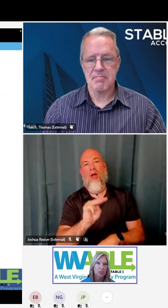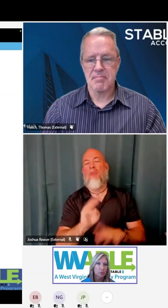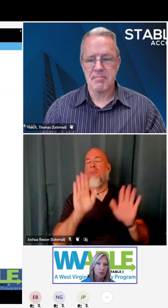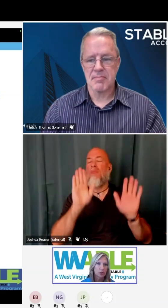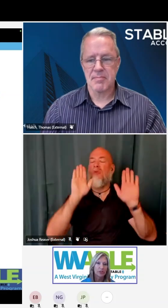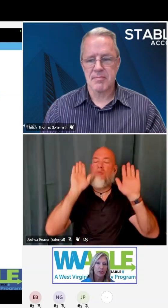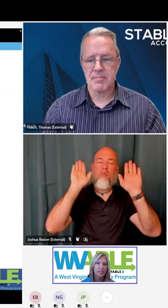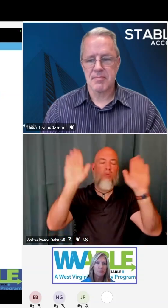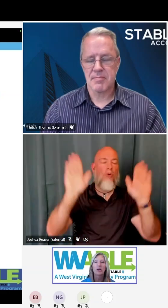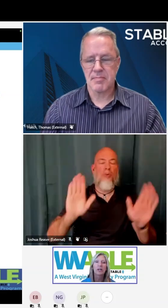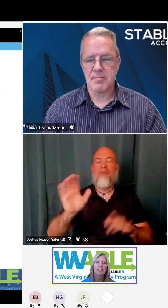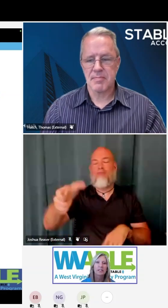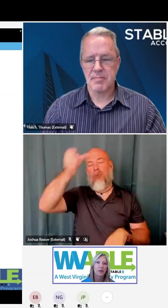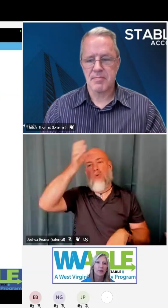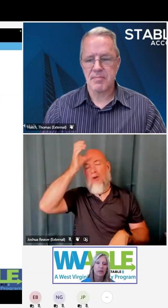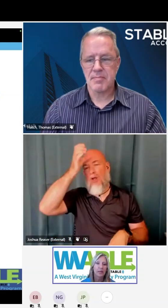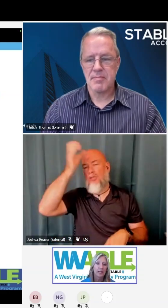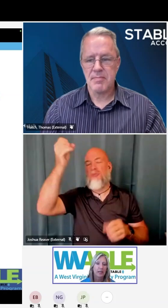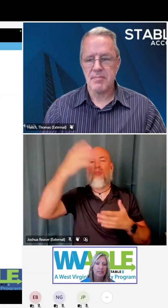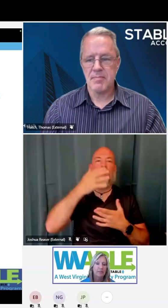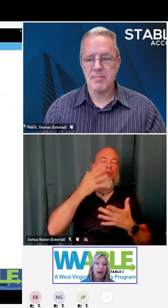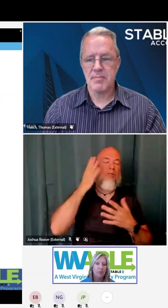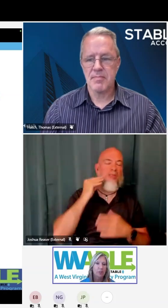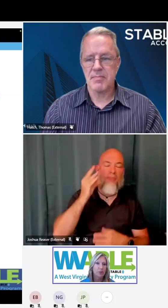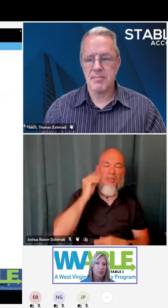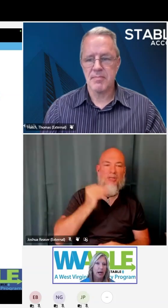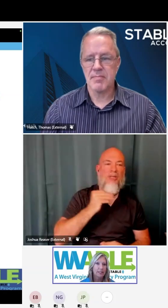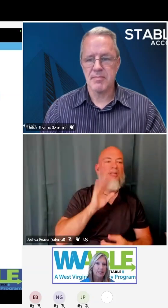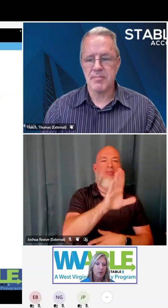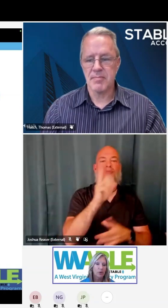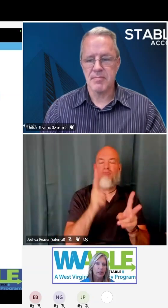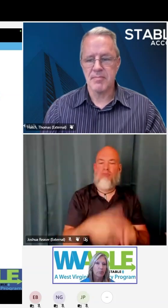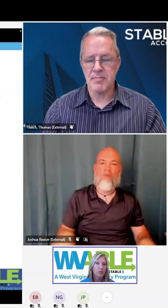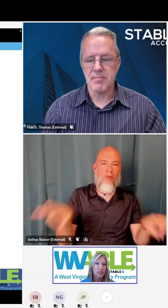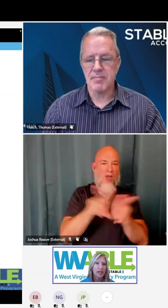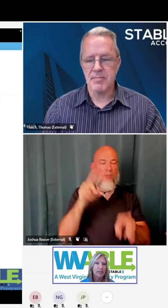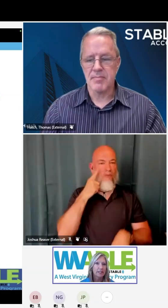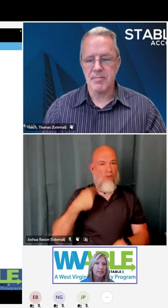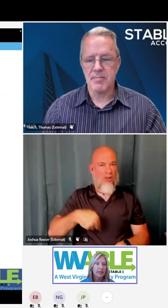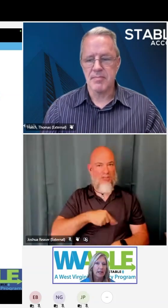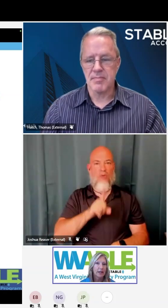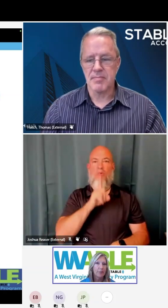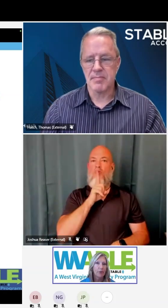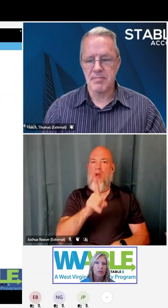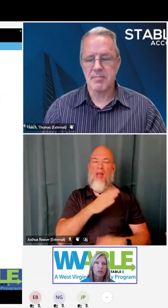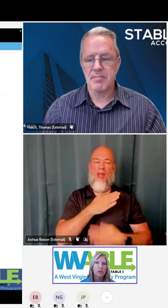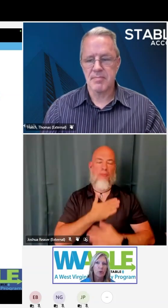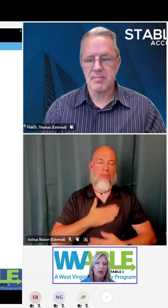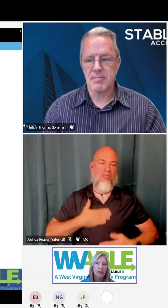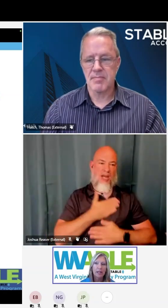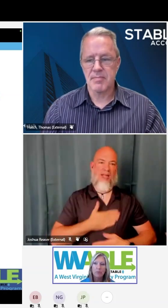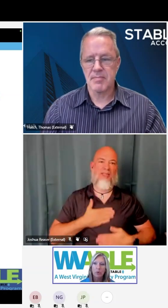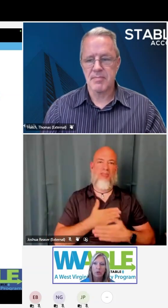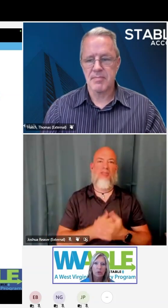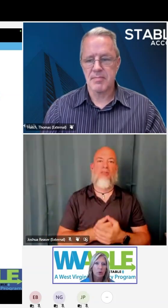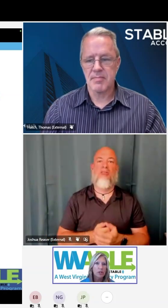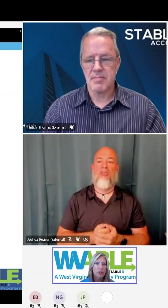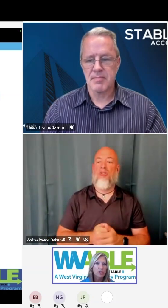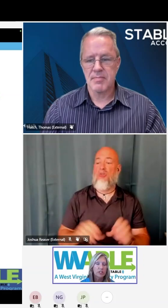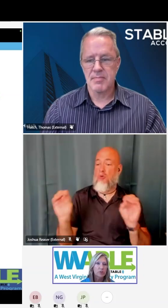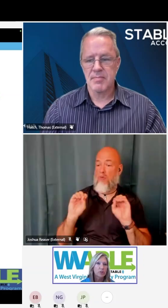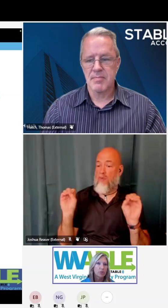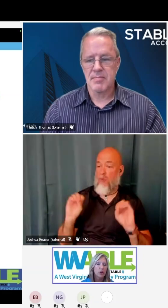incredibly knowledgeable and your experience. So it's invaluable to us and we really appreciate it. So if we don't have any